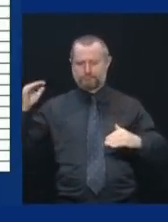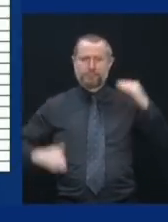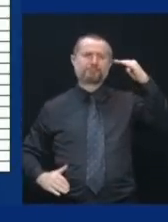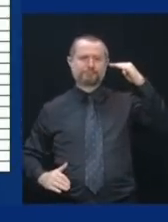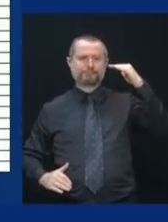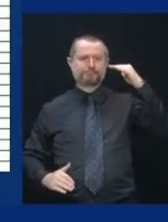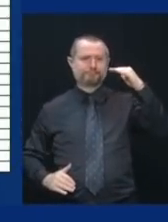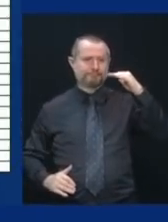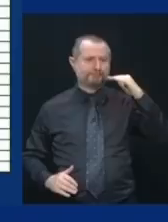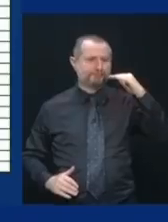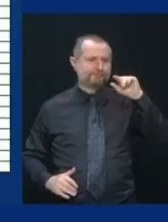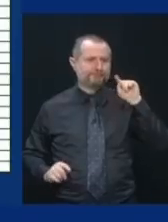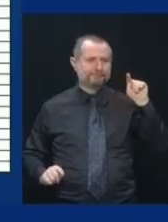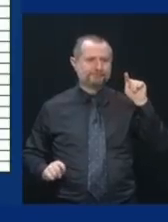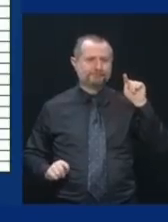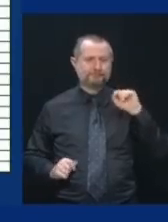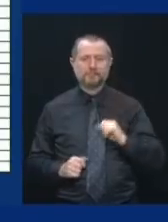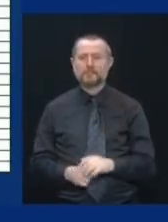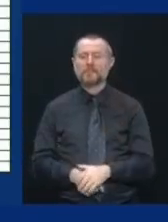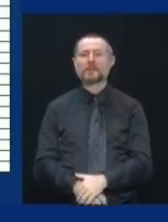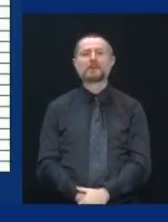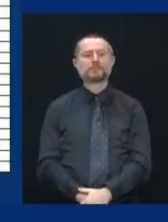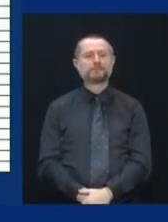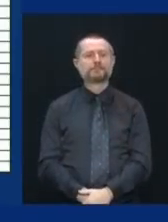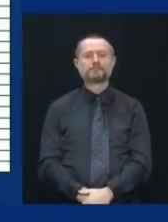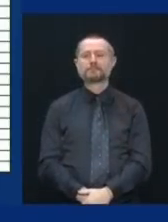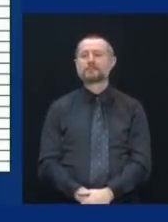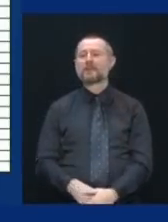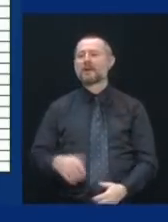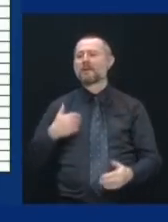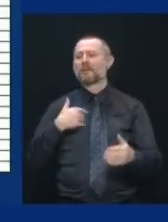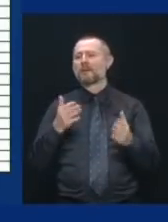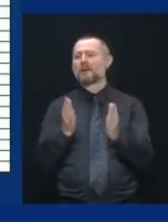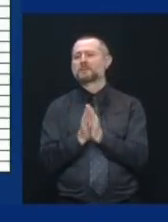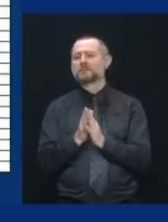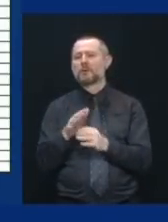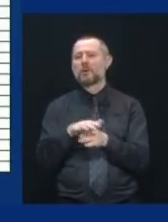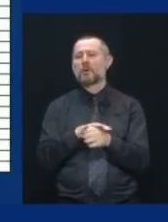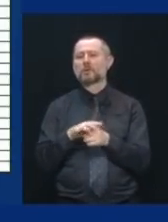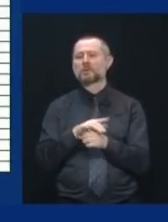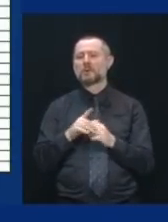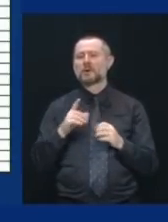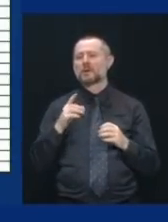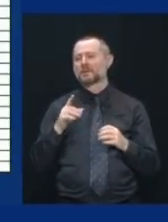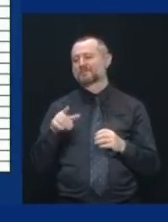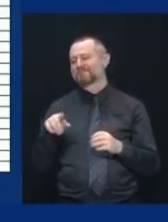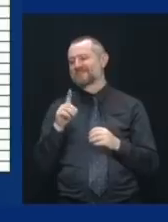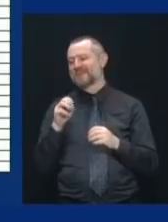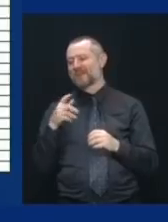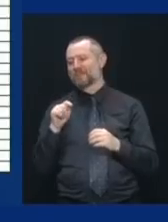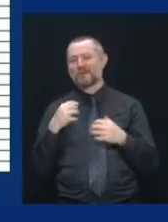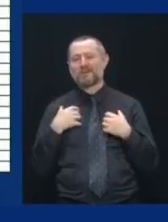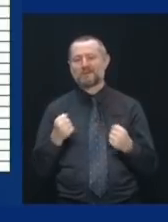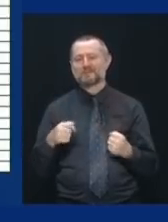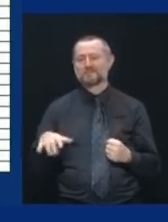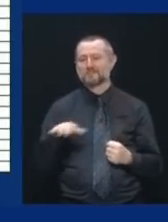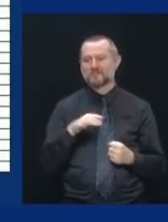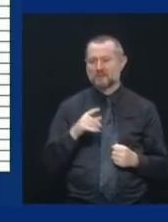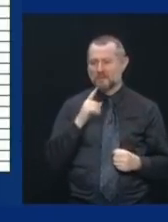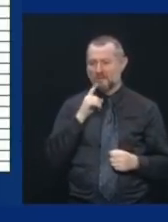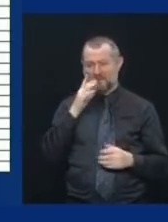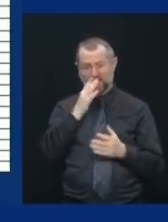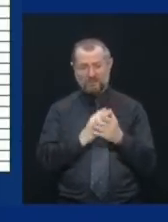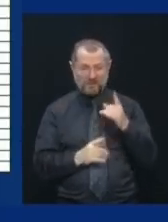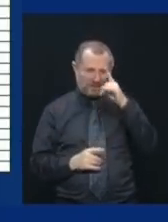and the low-performing hospitals. And again, I asked the local health departments to look into this. But how do you have some hospitals at